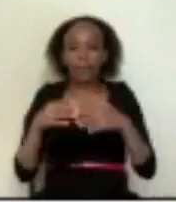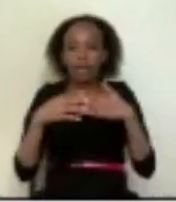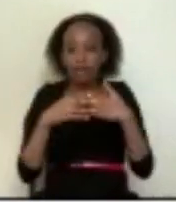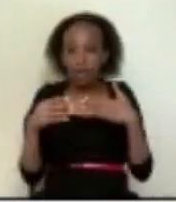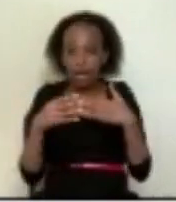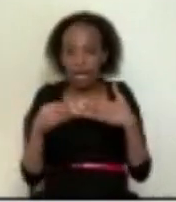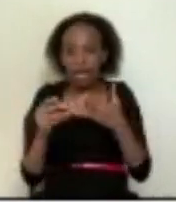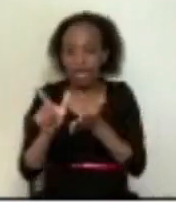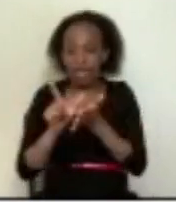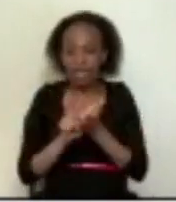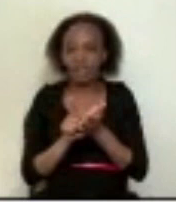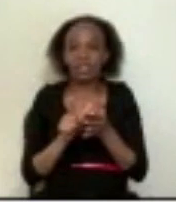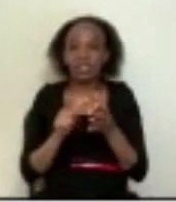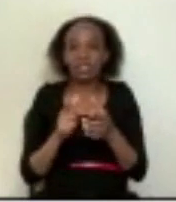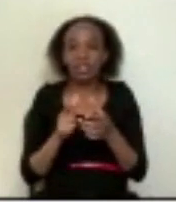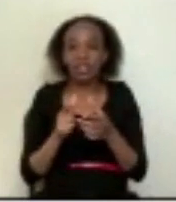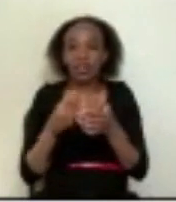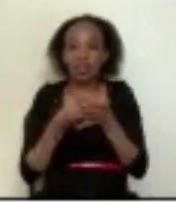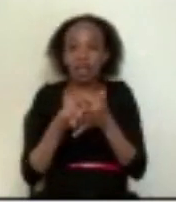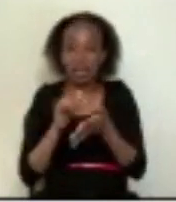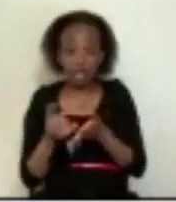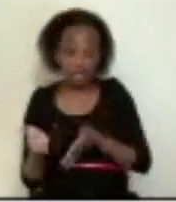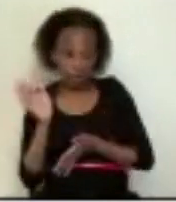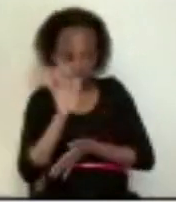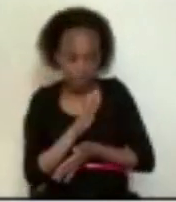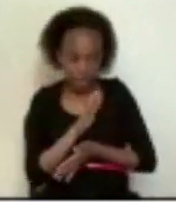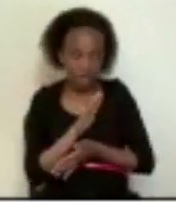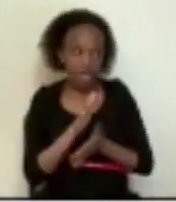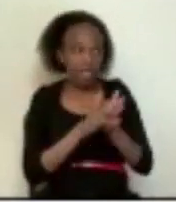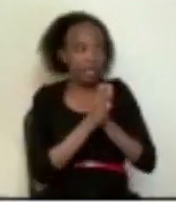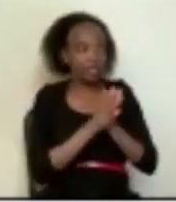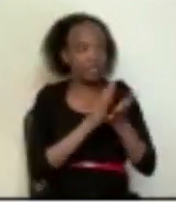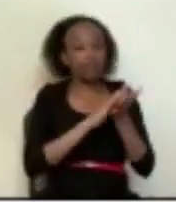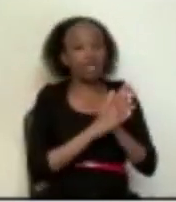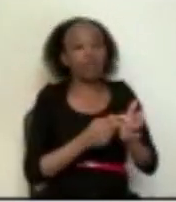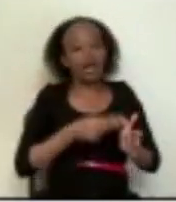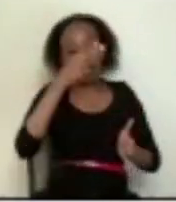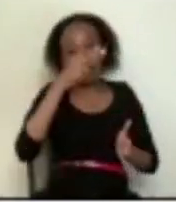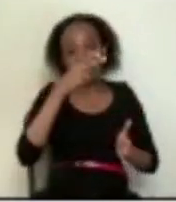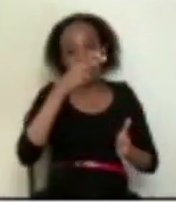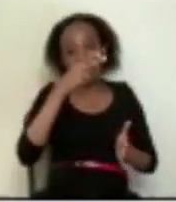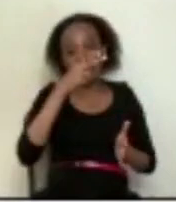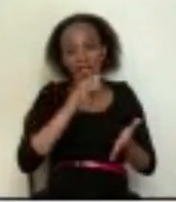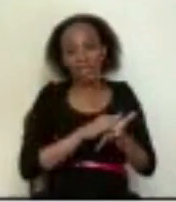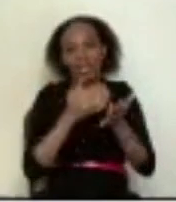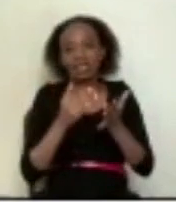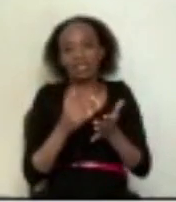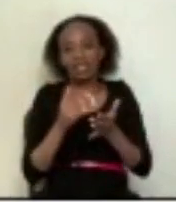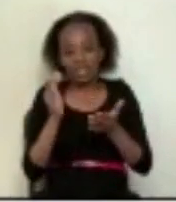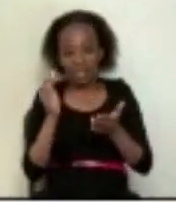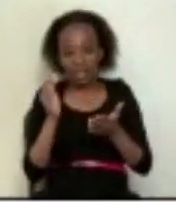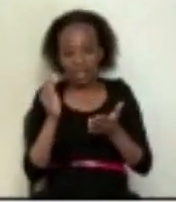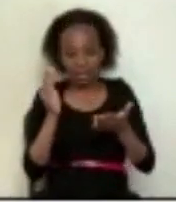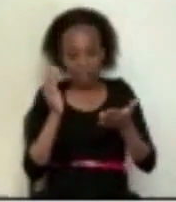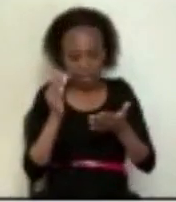dollar-denominated debt, the amount that you have to pay in interest has become so high that it takes away from